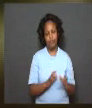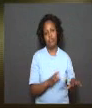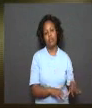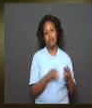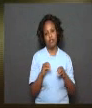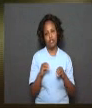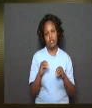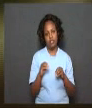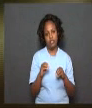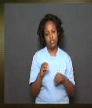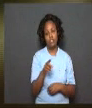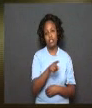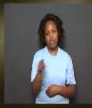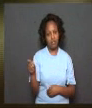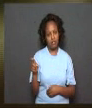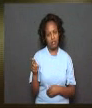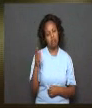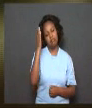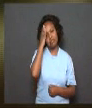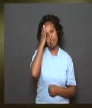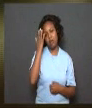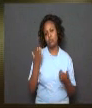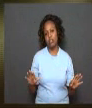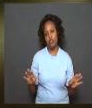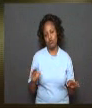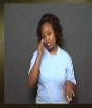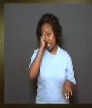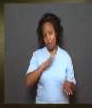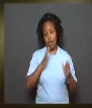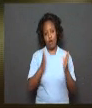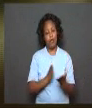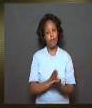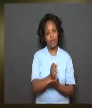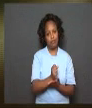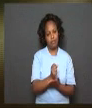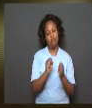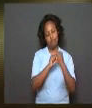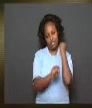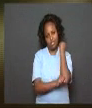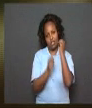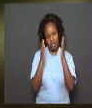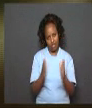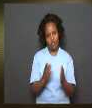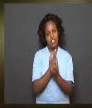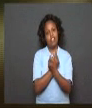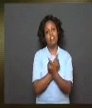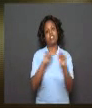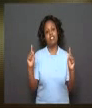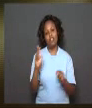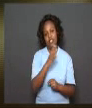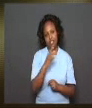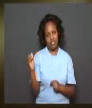Students, you already know that human rights are basic freedoms